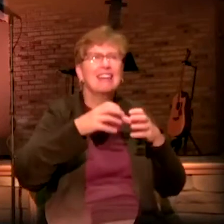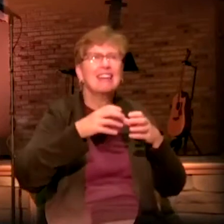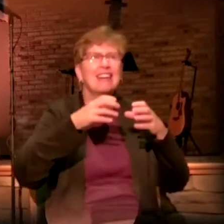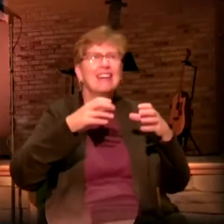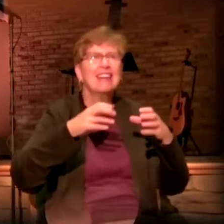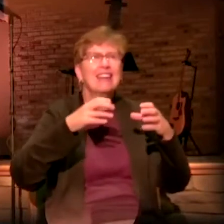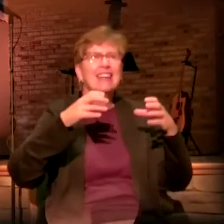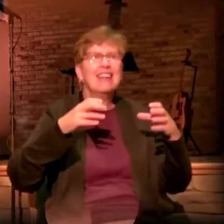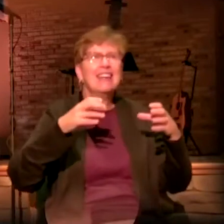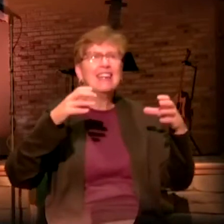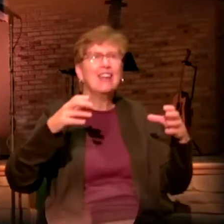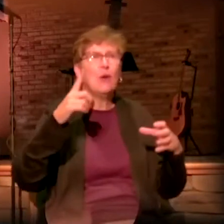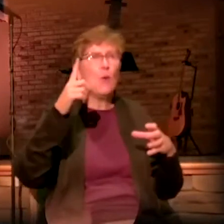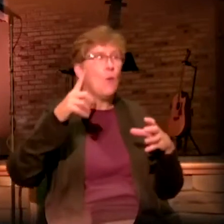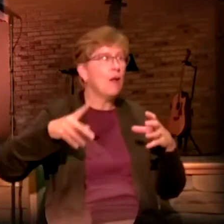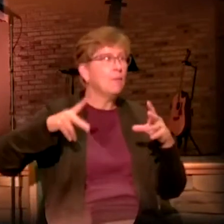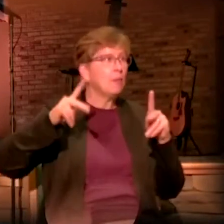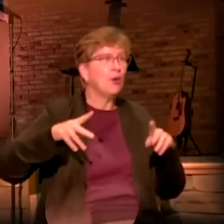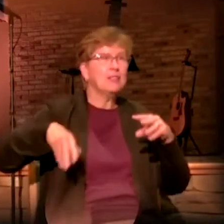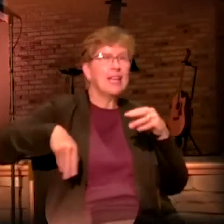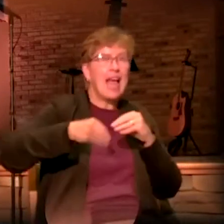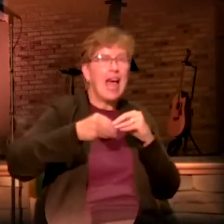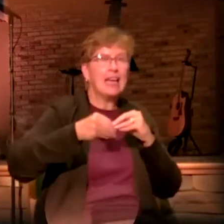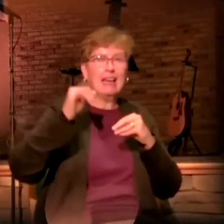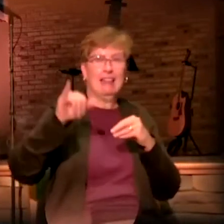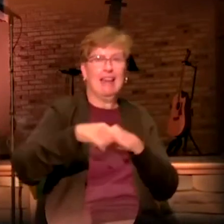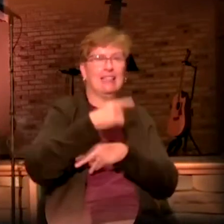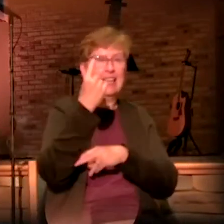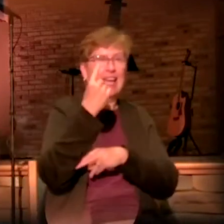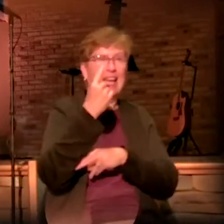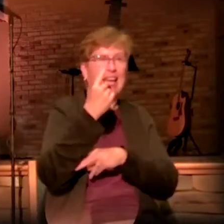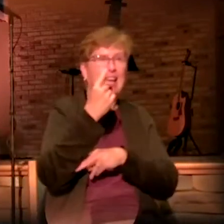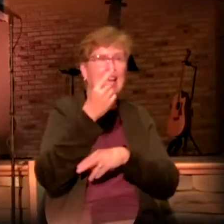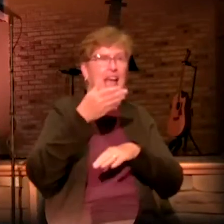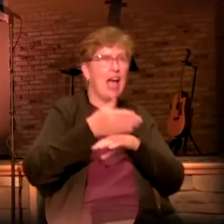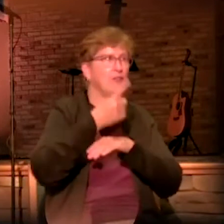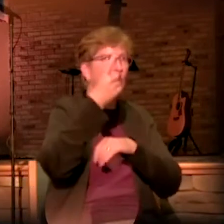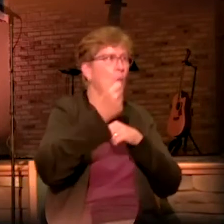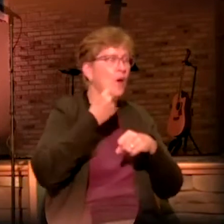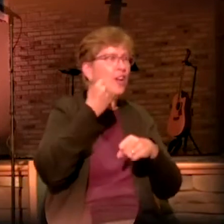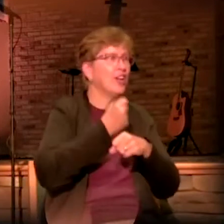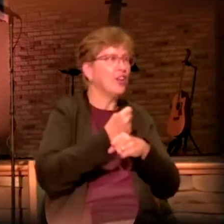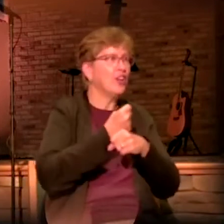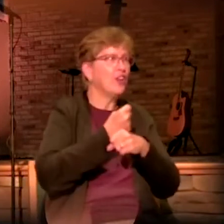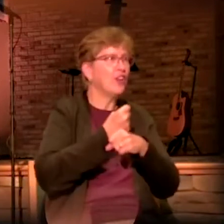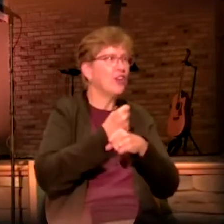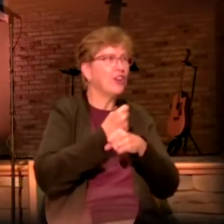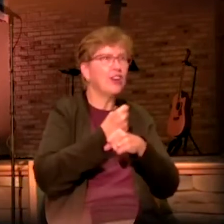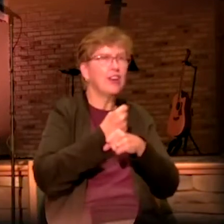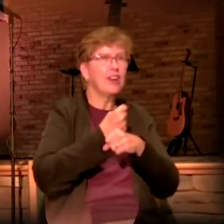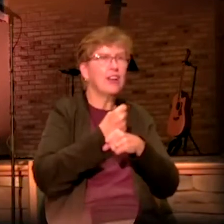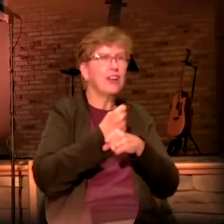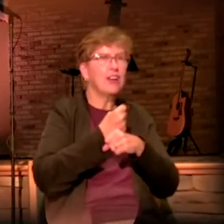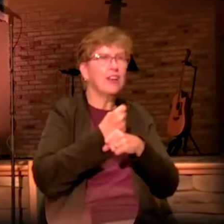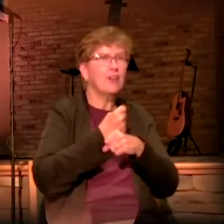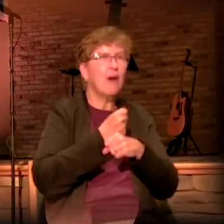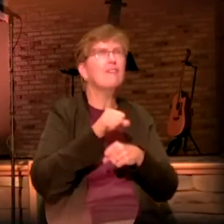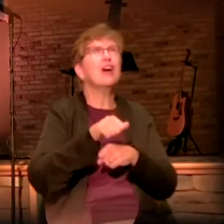If one person was added on a day after 1 year, you have now